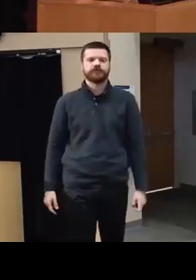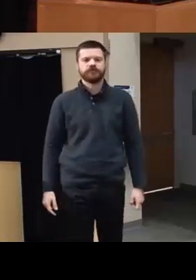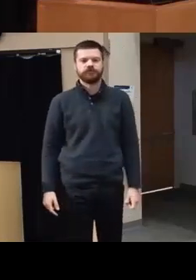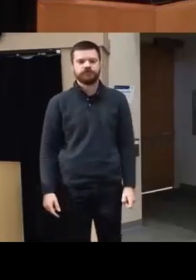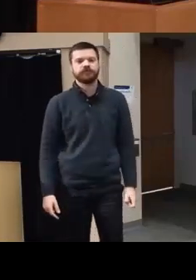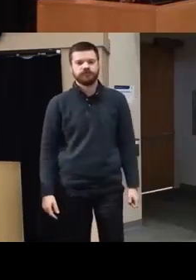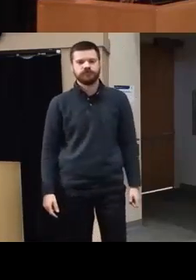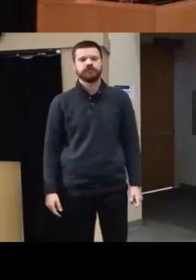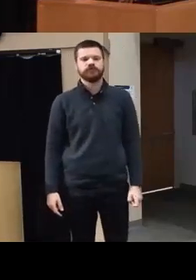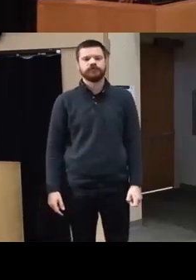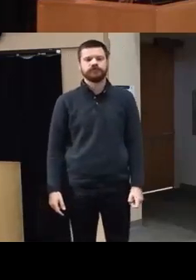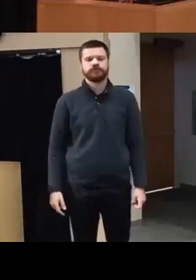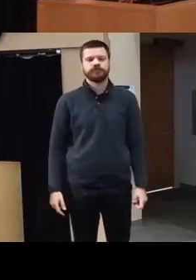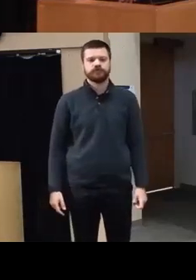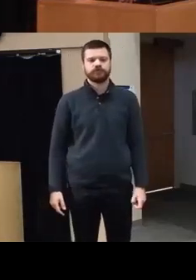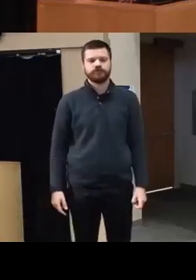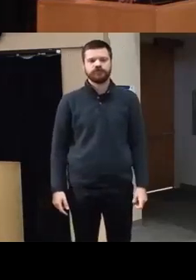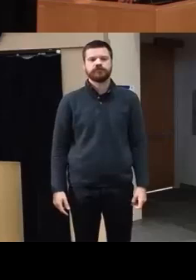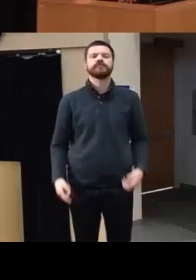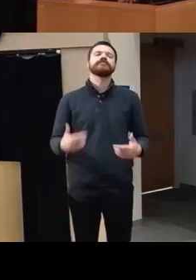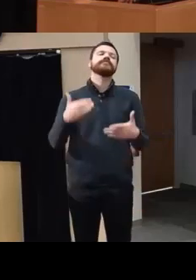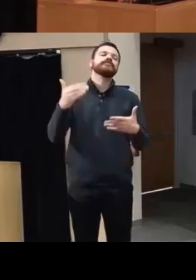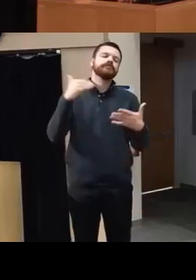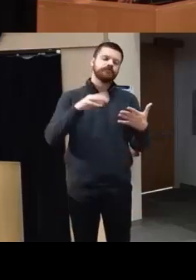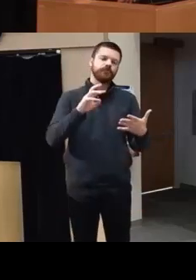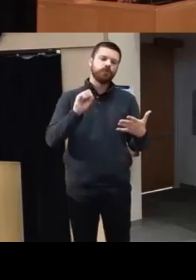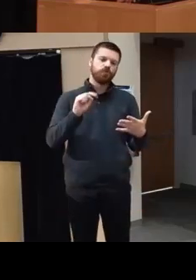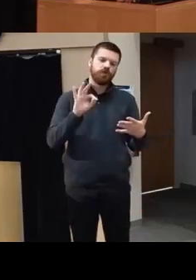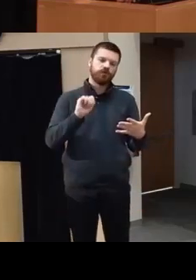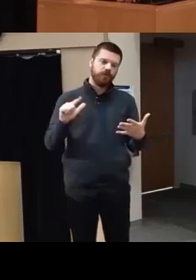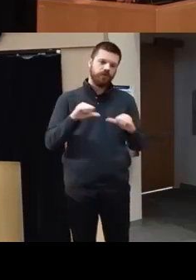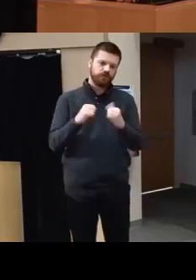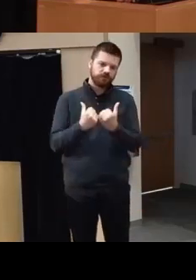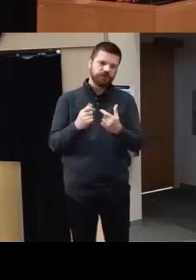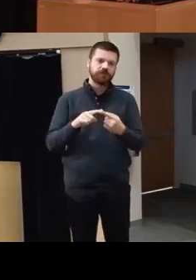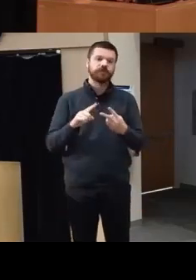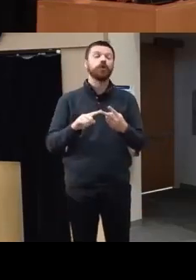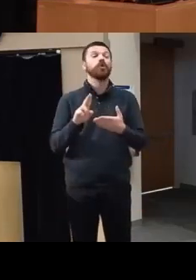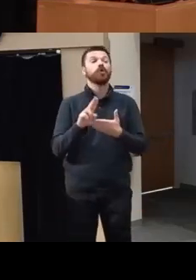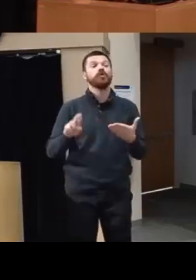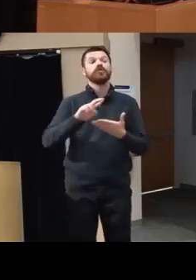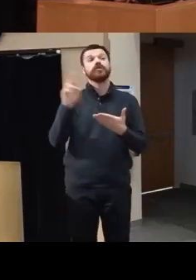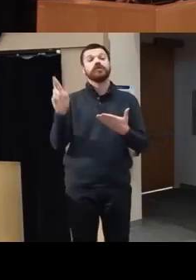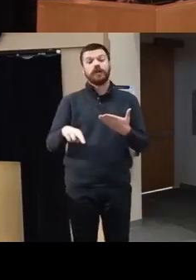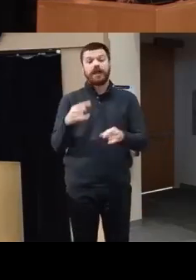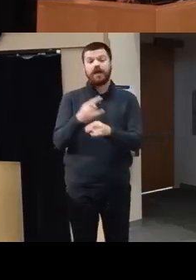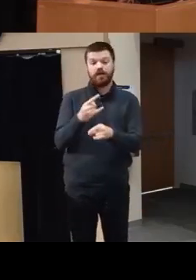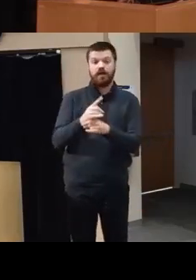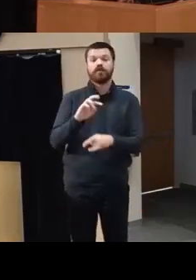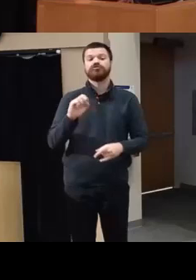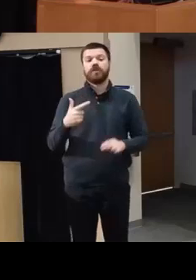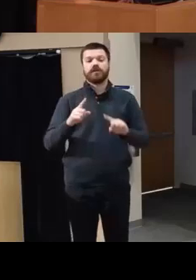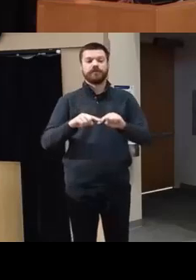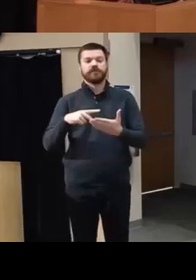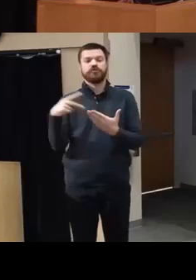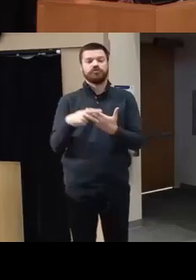And then that was followed by Westfall Associates and the U of R Alcoholism and Drug